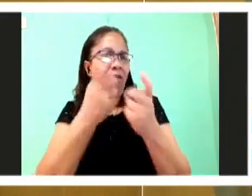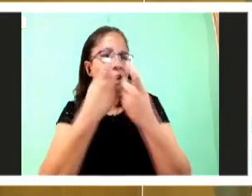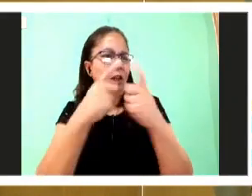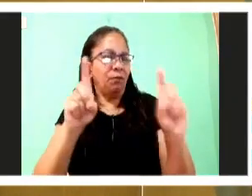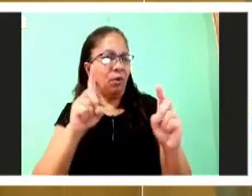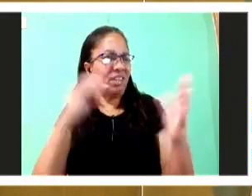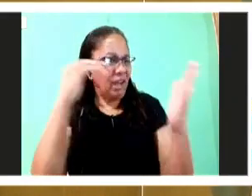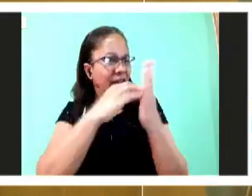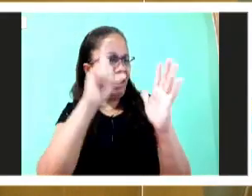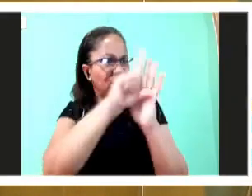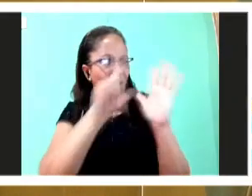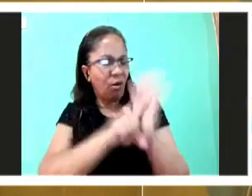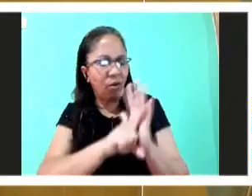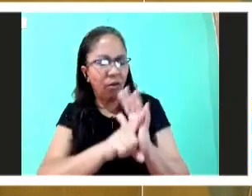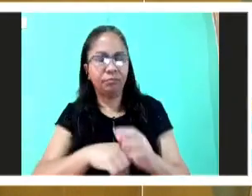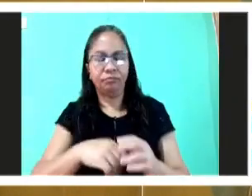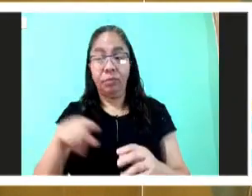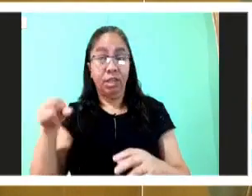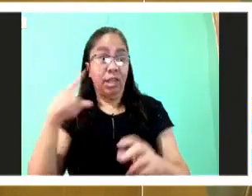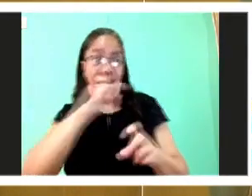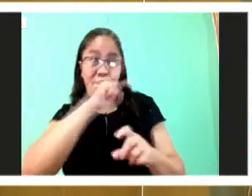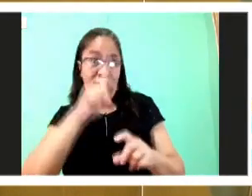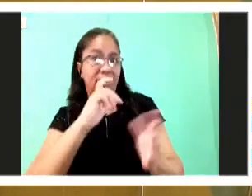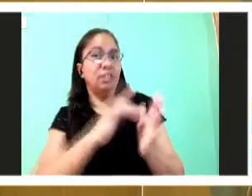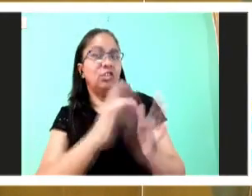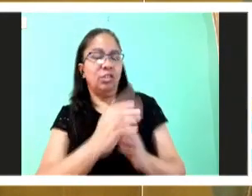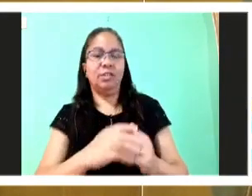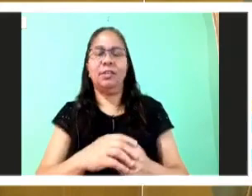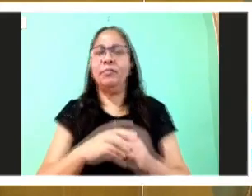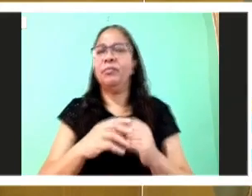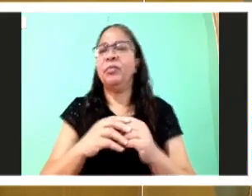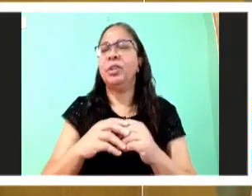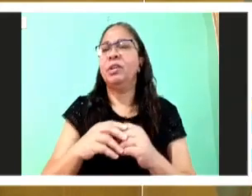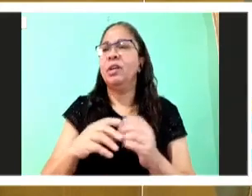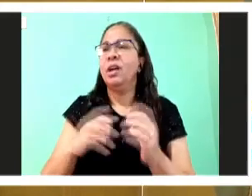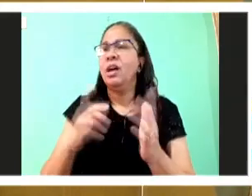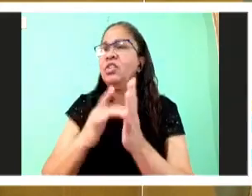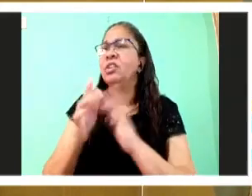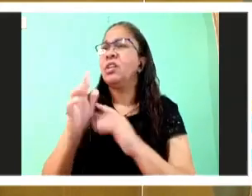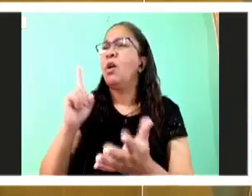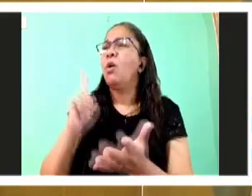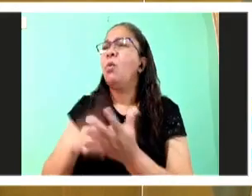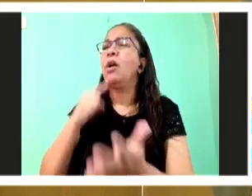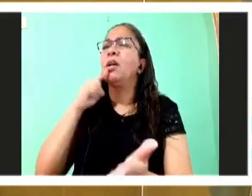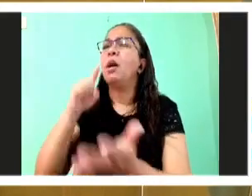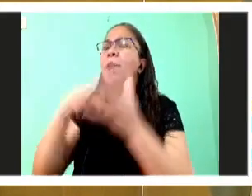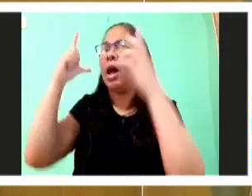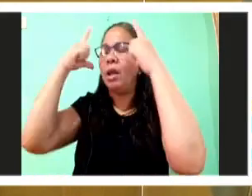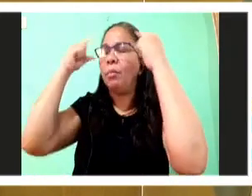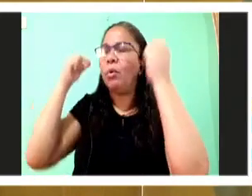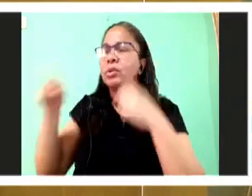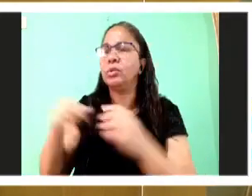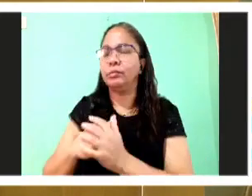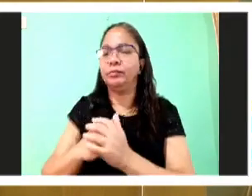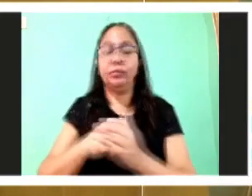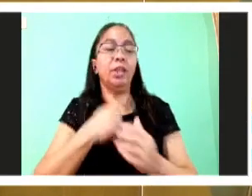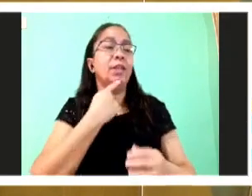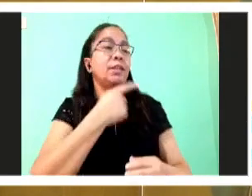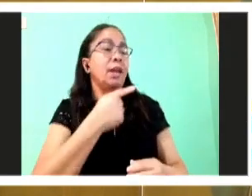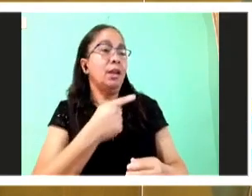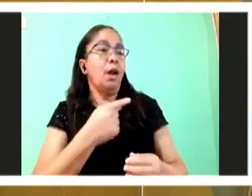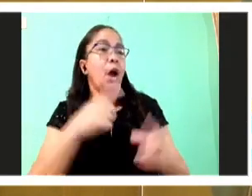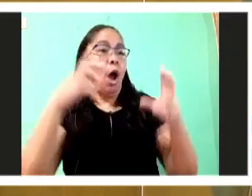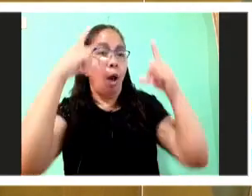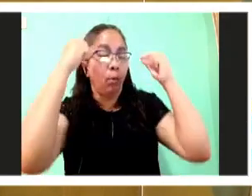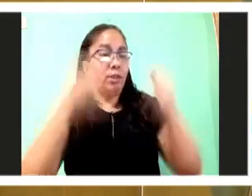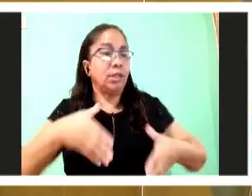him. He answered them, "What did Moses command you?" "Moses allowed us," they said, "to draw